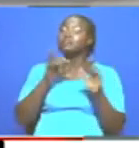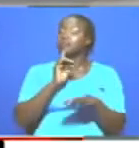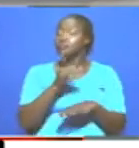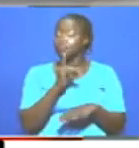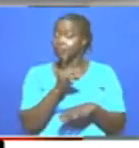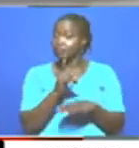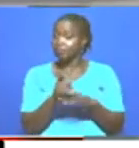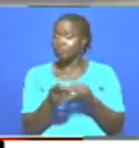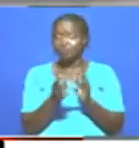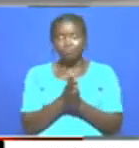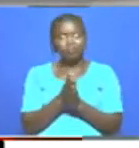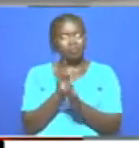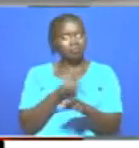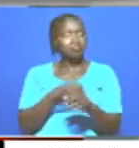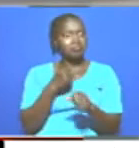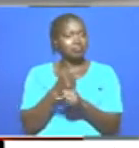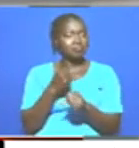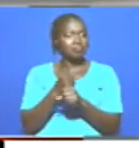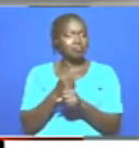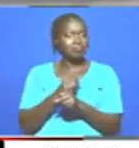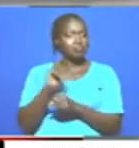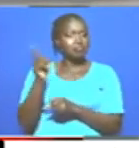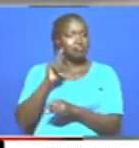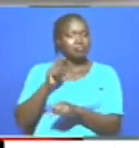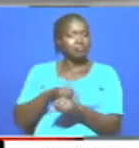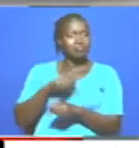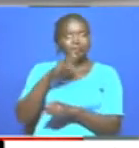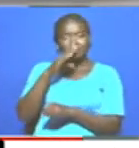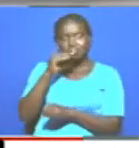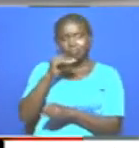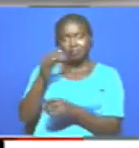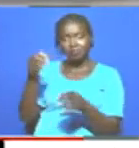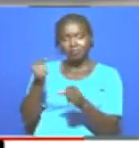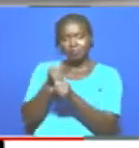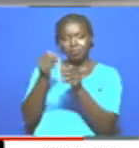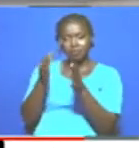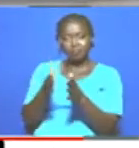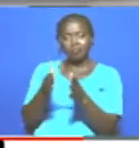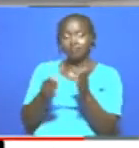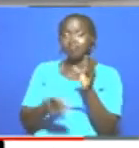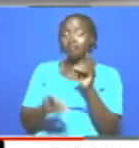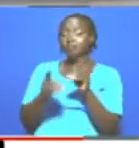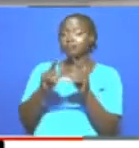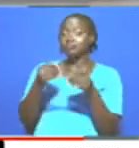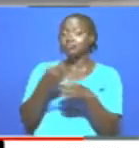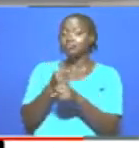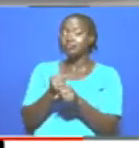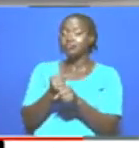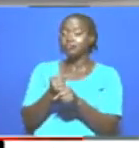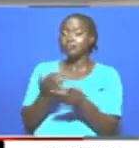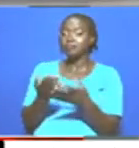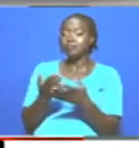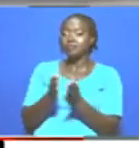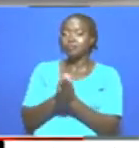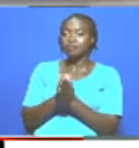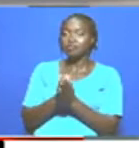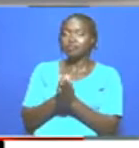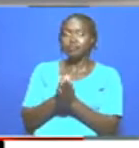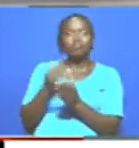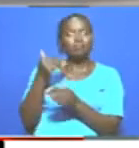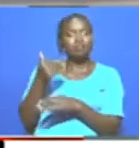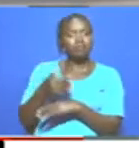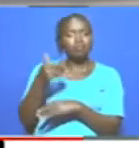his mandate. Speaking in Nairobi during a stakeholders' meeting on formulating guidelines tailored at bringing consistency in